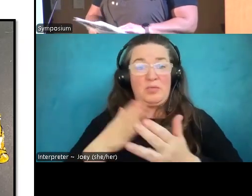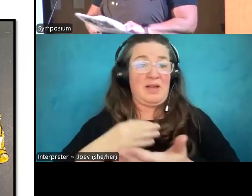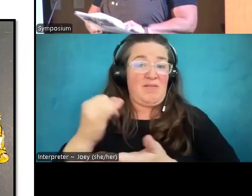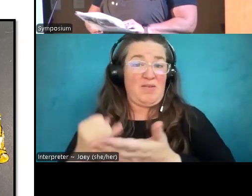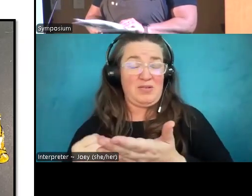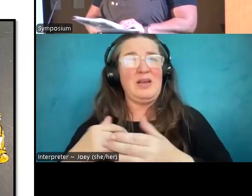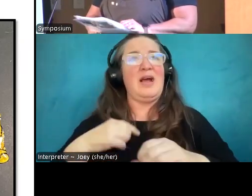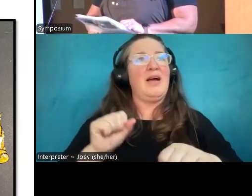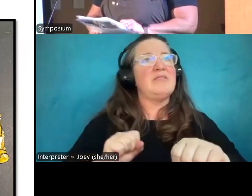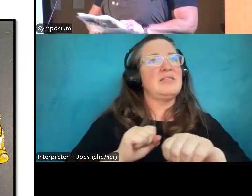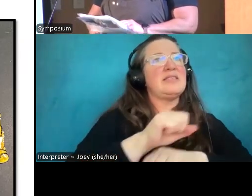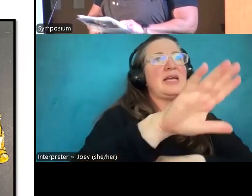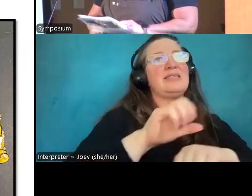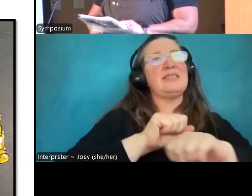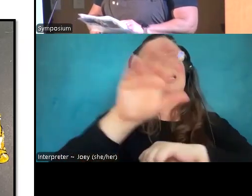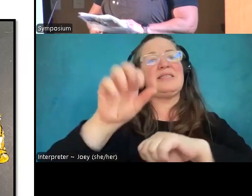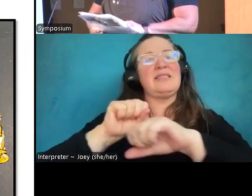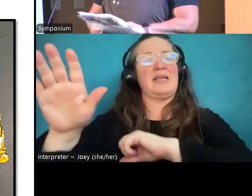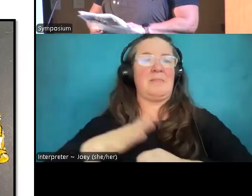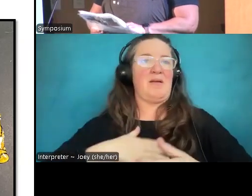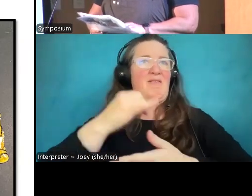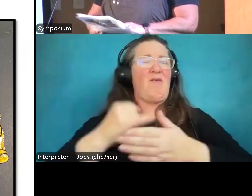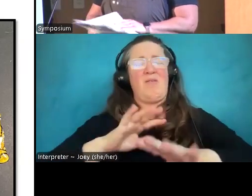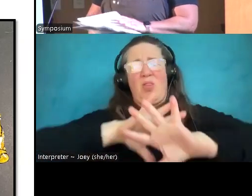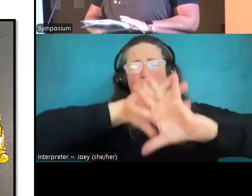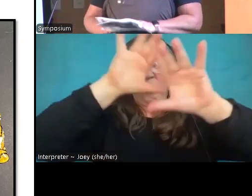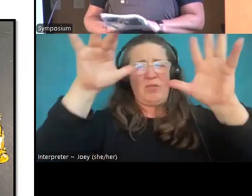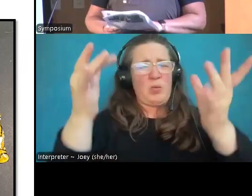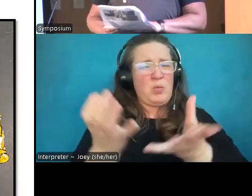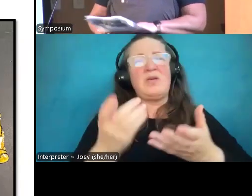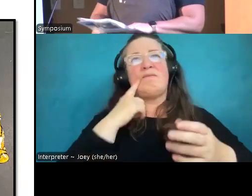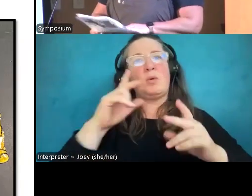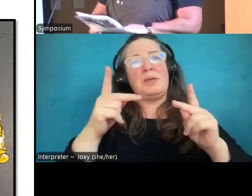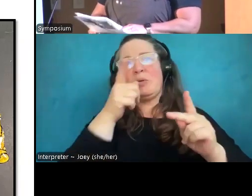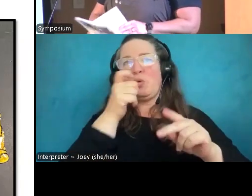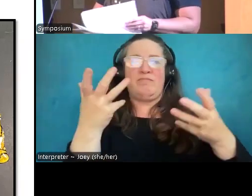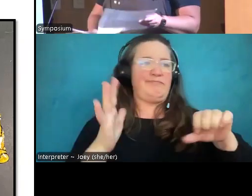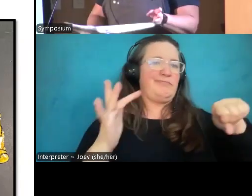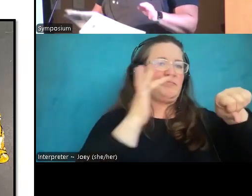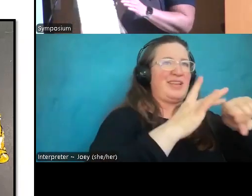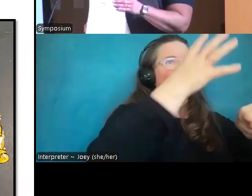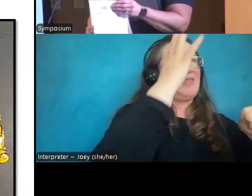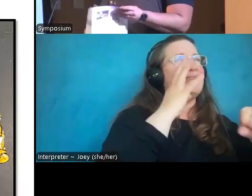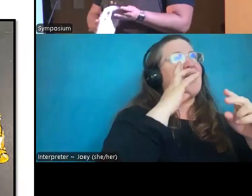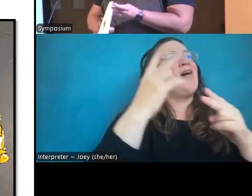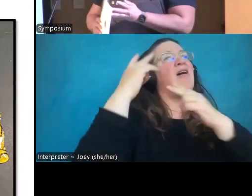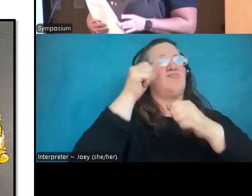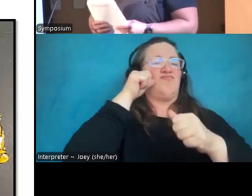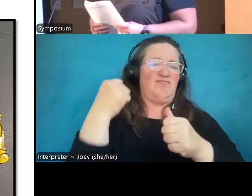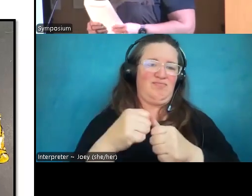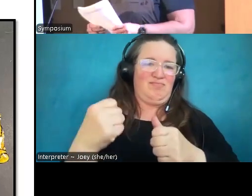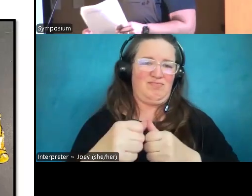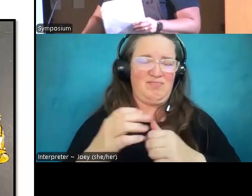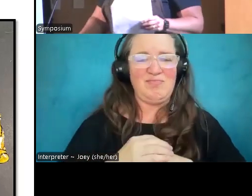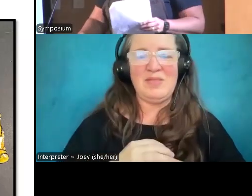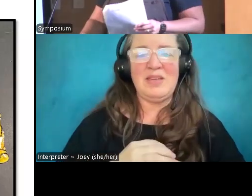fond memories of trips to Alaska. I feel a direct connection to all of those places where my pieces have found